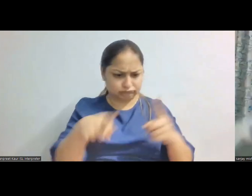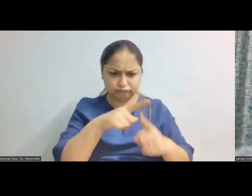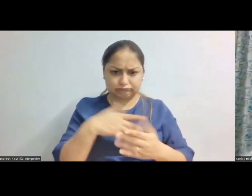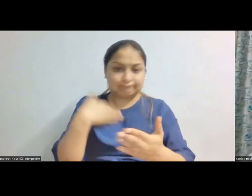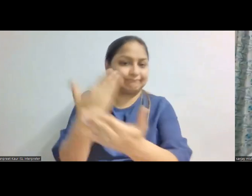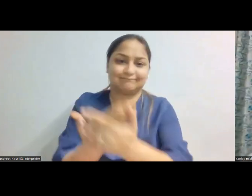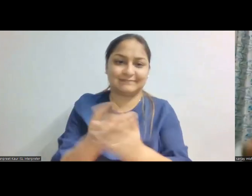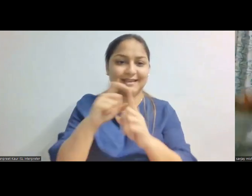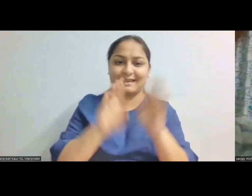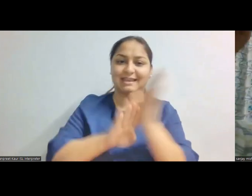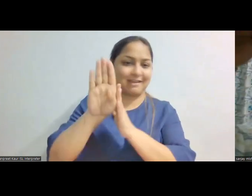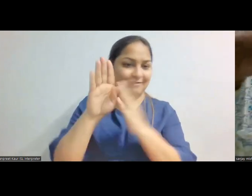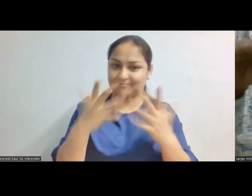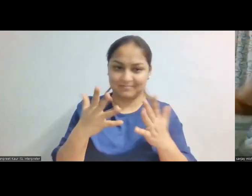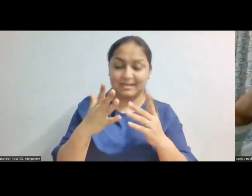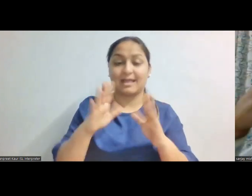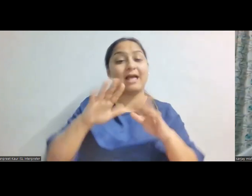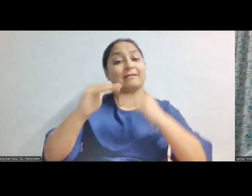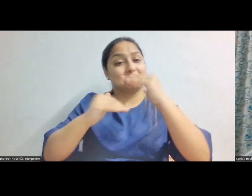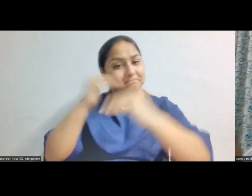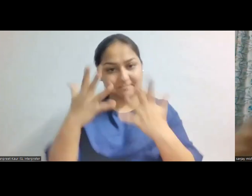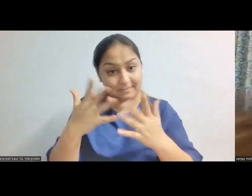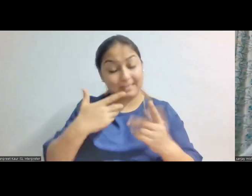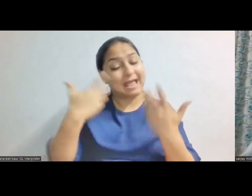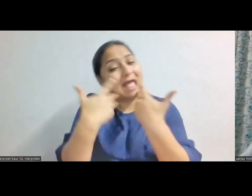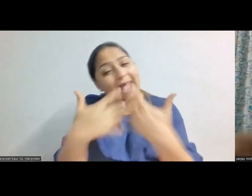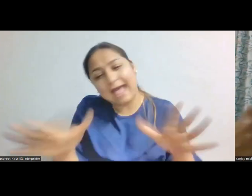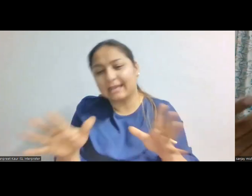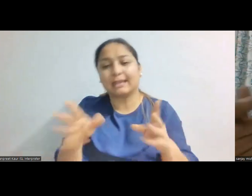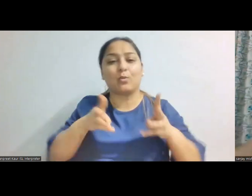developed and to move ahead in a manner what